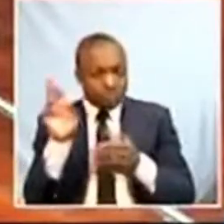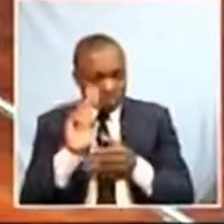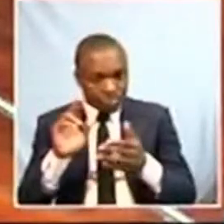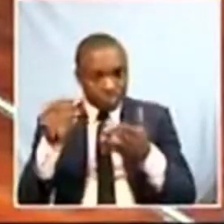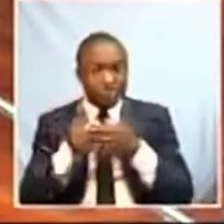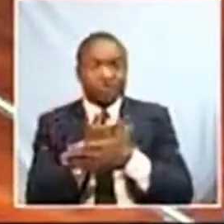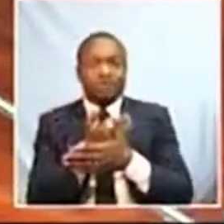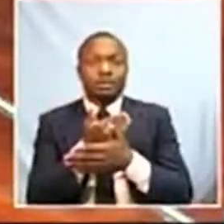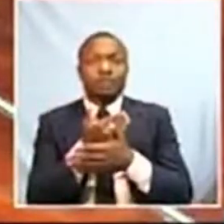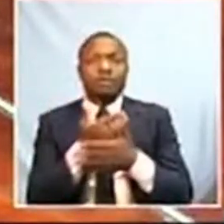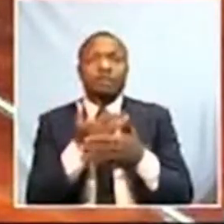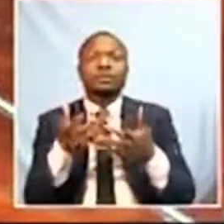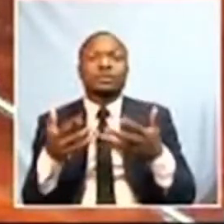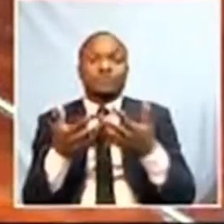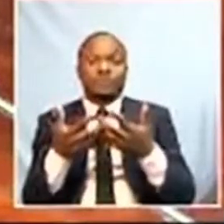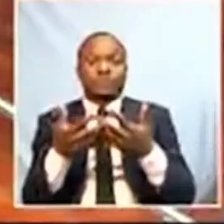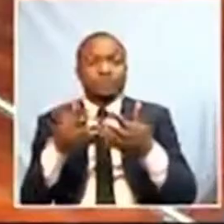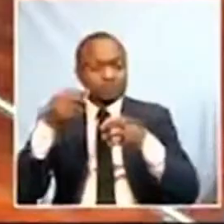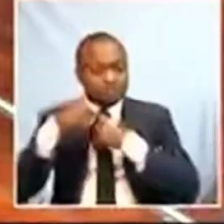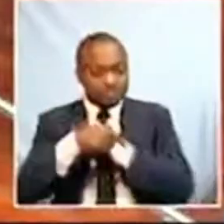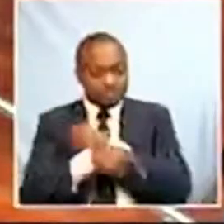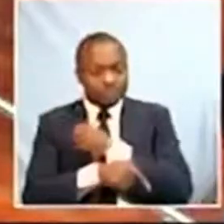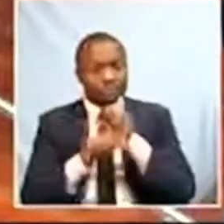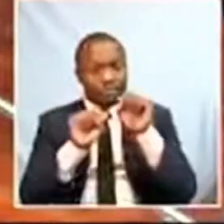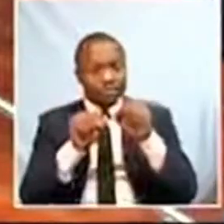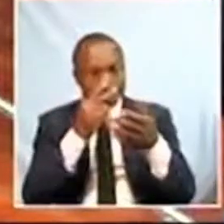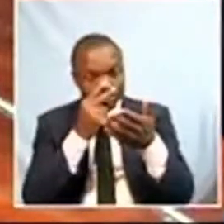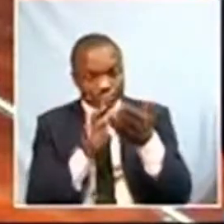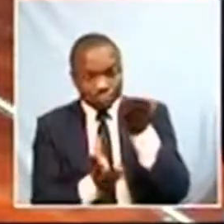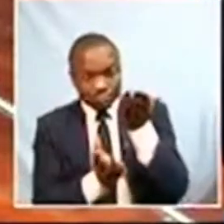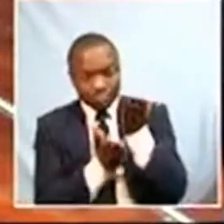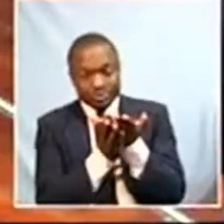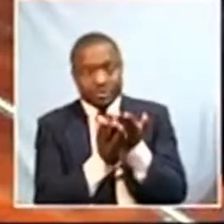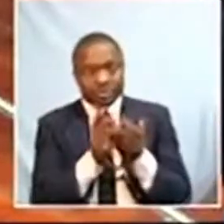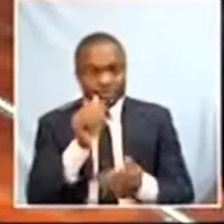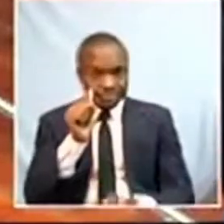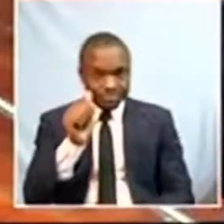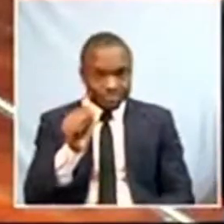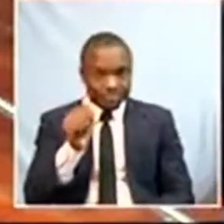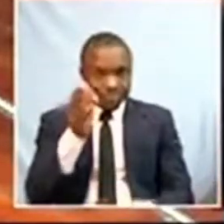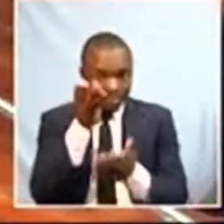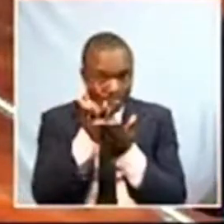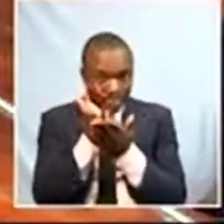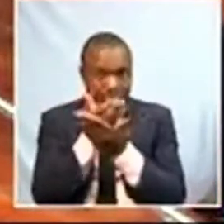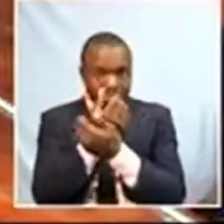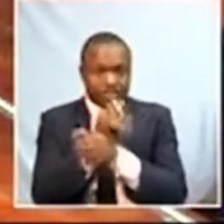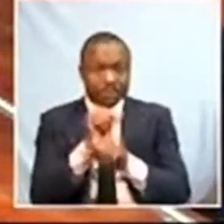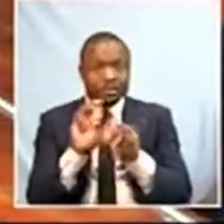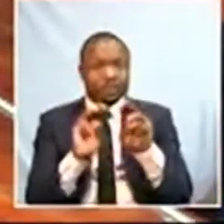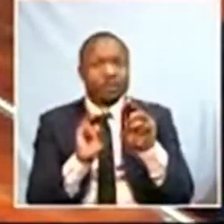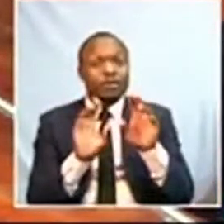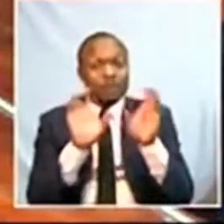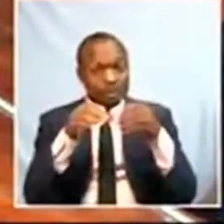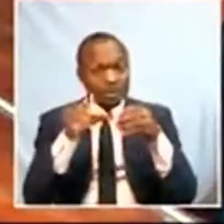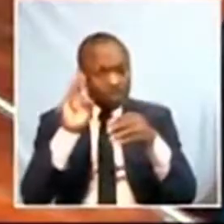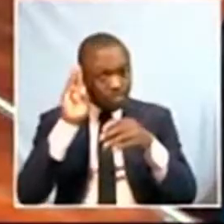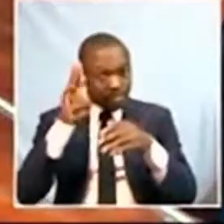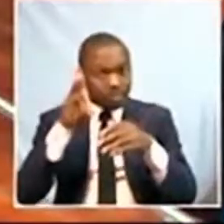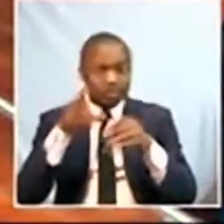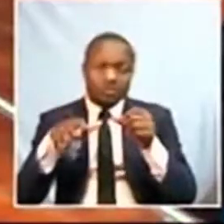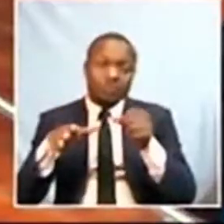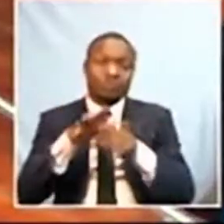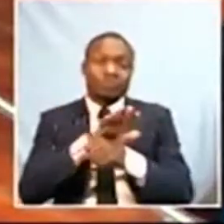procured drill rig. I refer you to Appendix A. Remedial measures: the Council will endeavor to